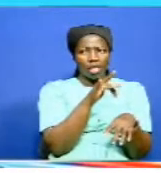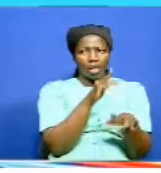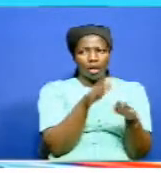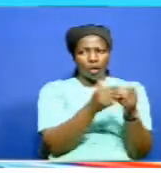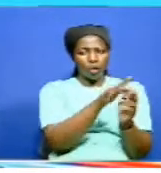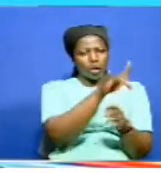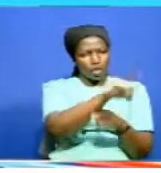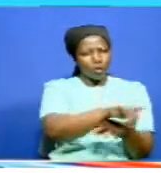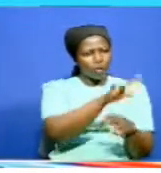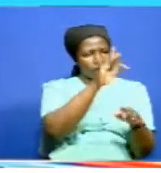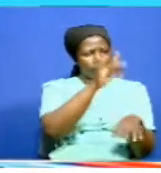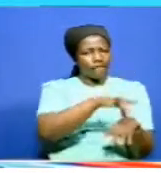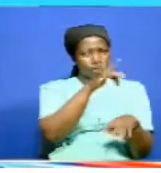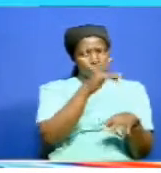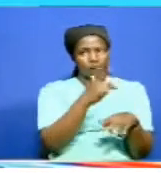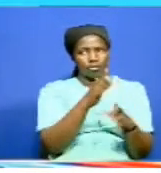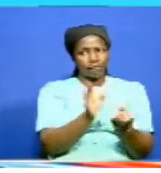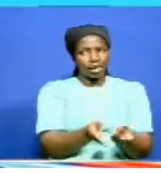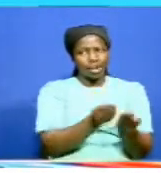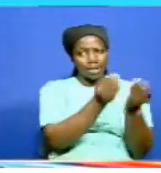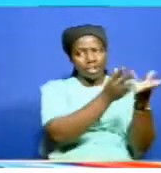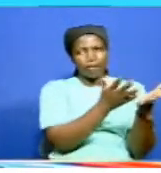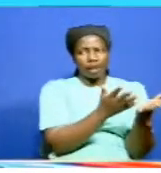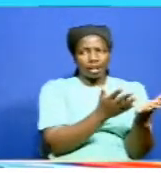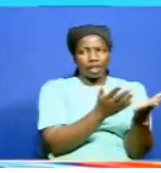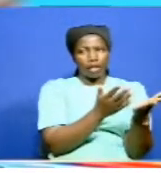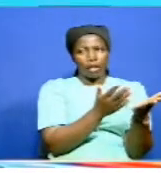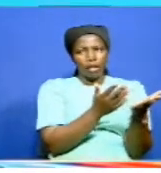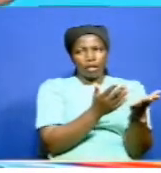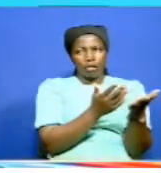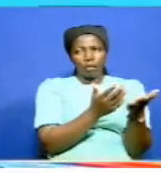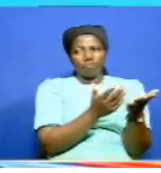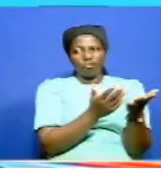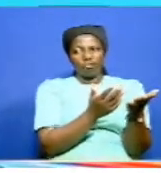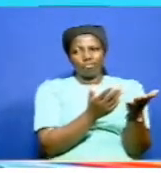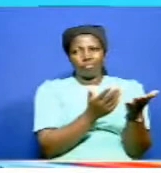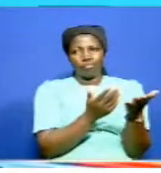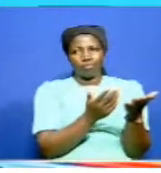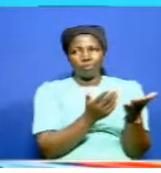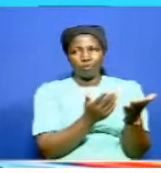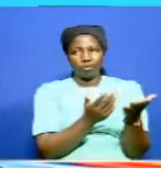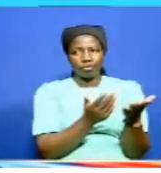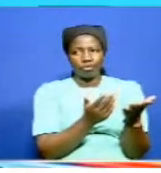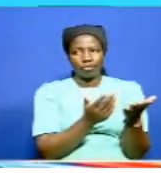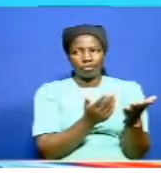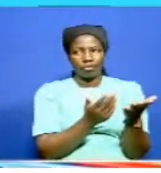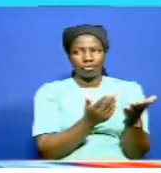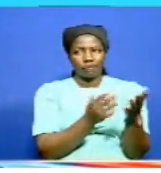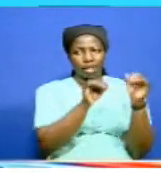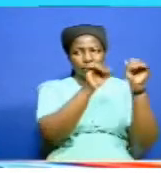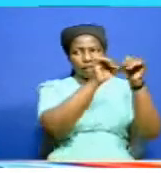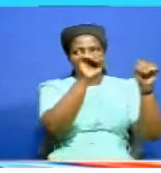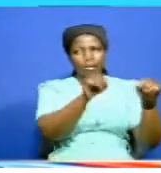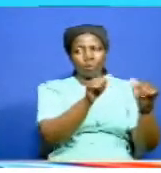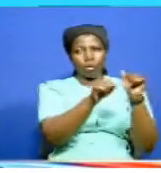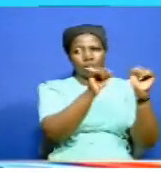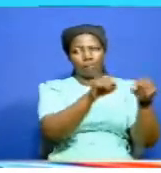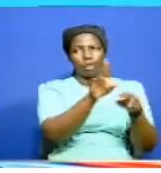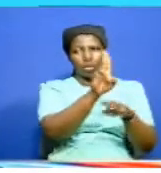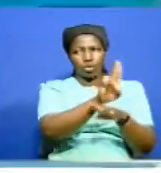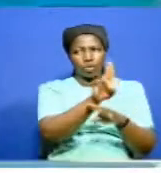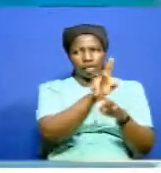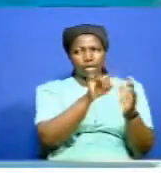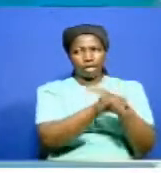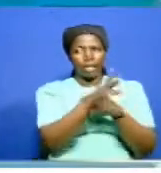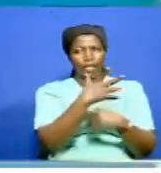low infection rates get, for lack of a better word, a quota system that will be used in the vaccinations, right? No, we